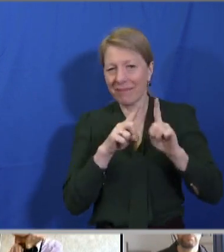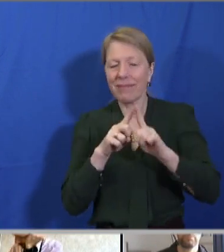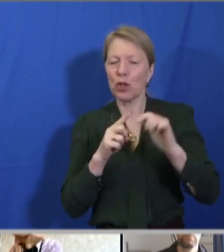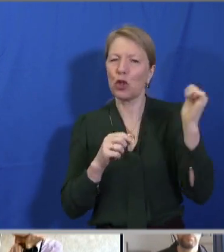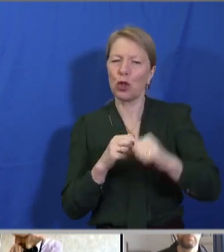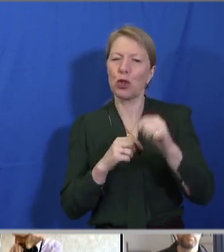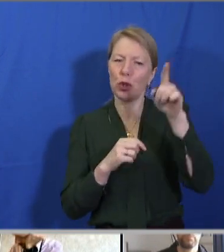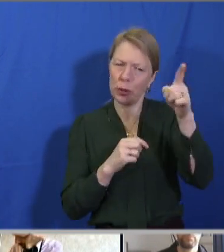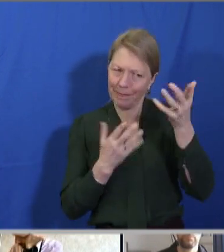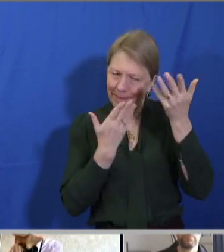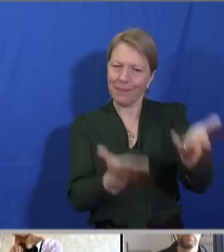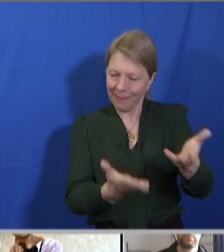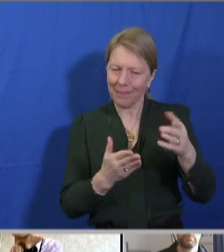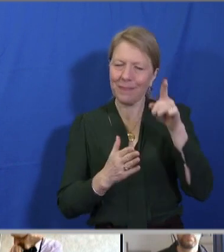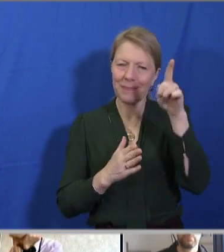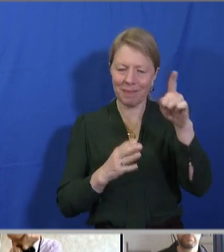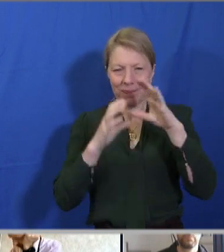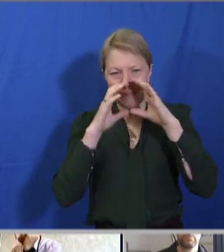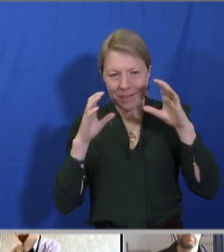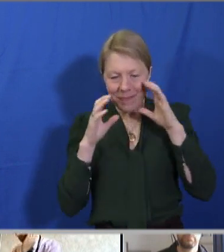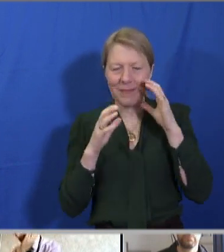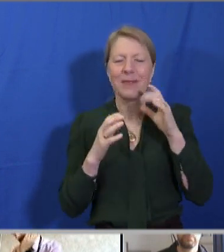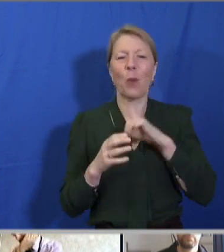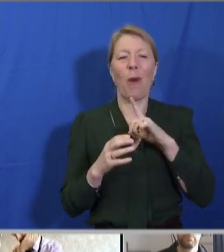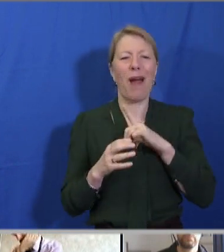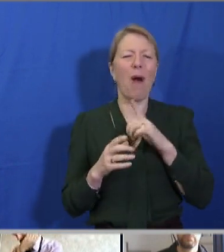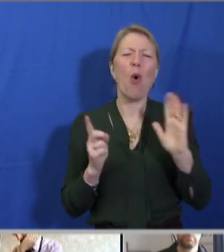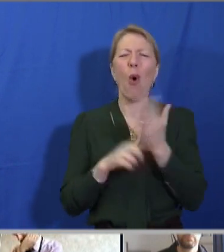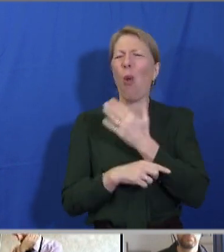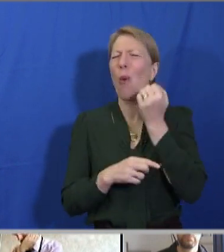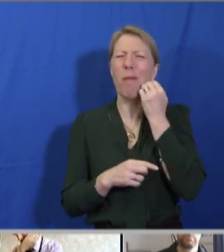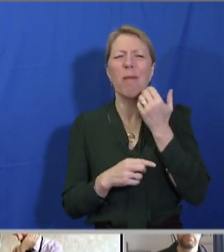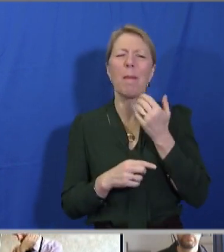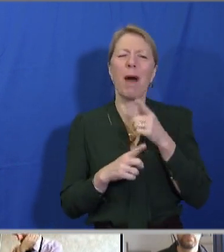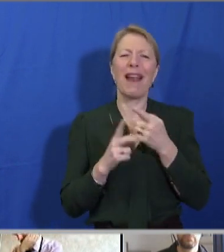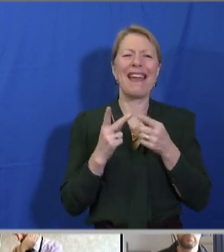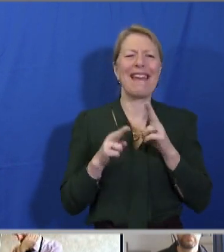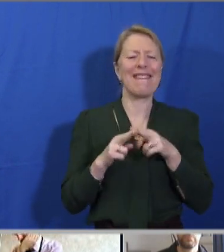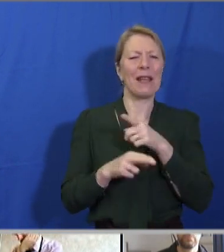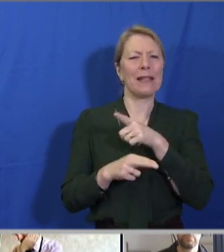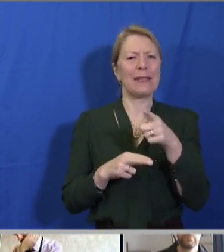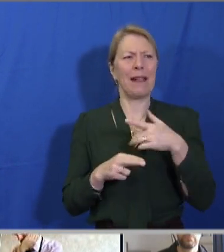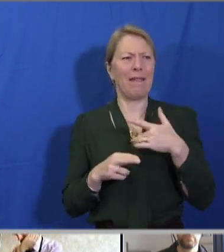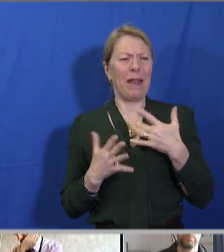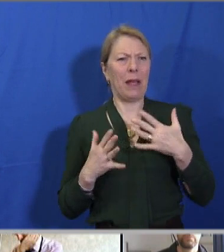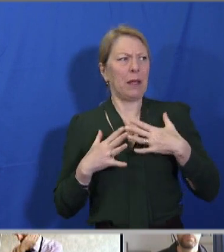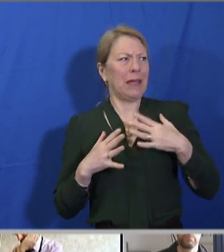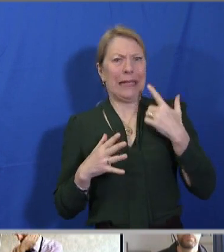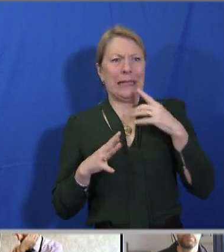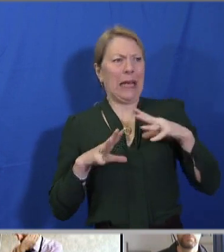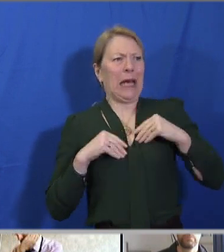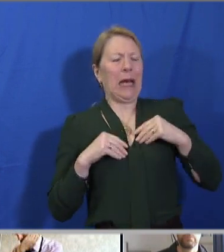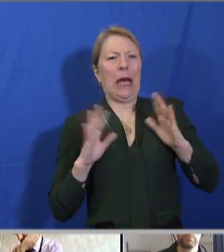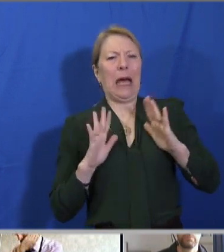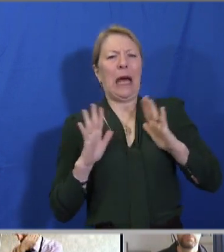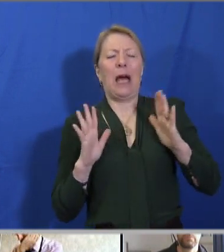coverings accessible for those homes that have CEV residents possible. There's a register out there, and I'm sure you're aware, for anyone